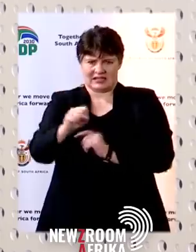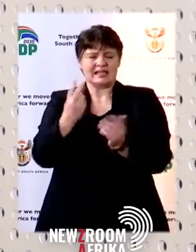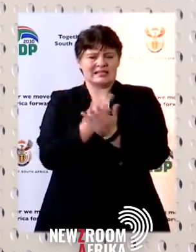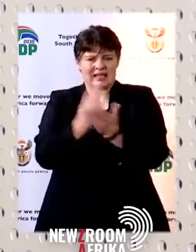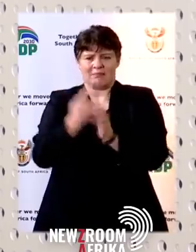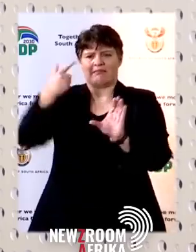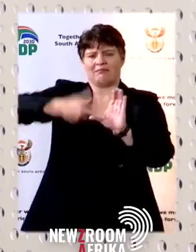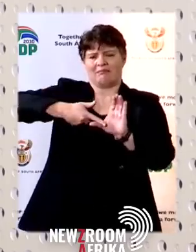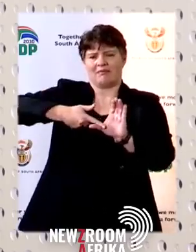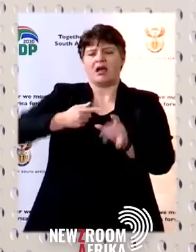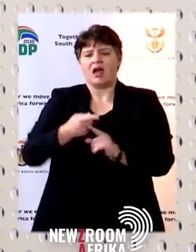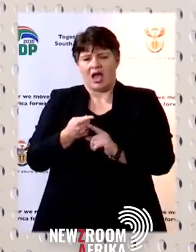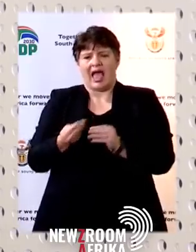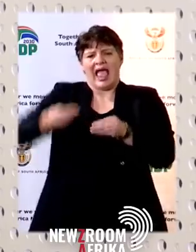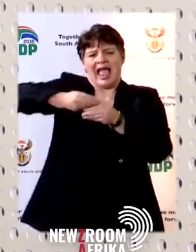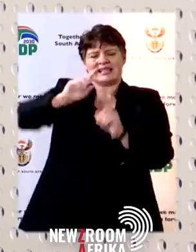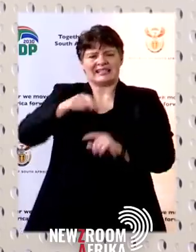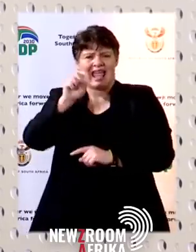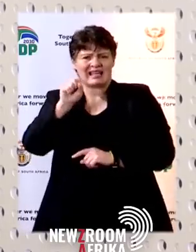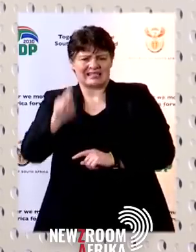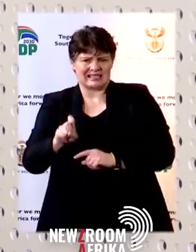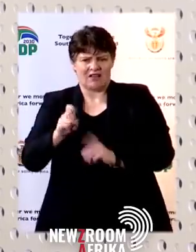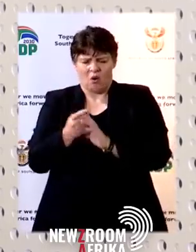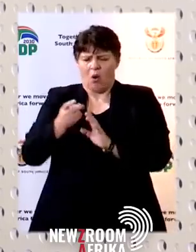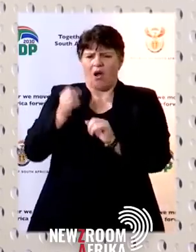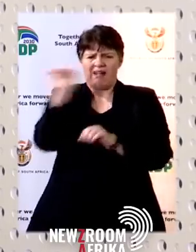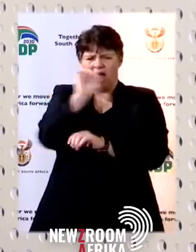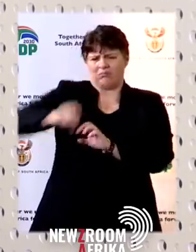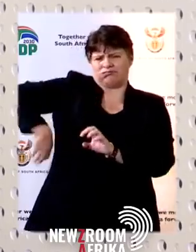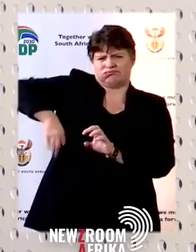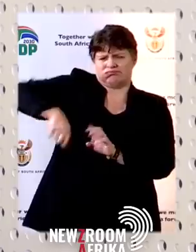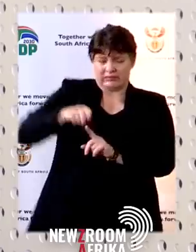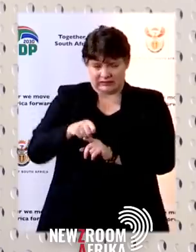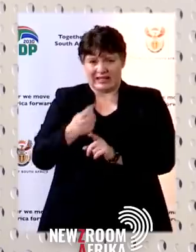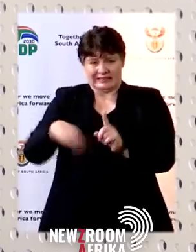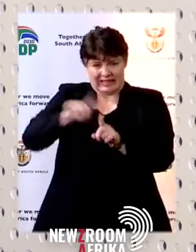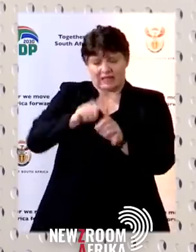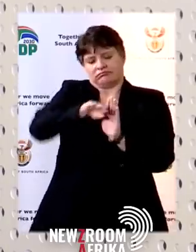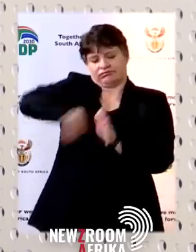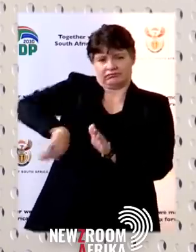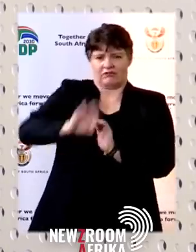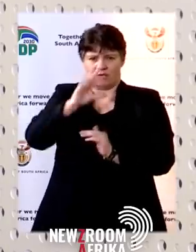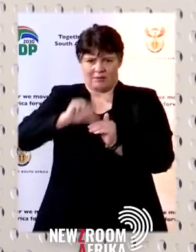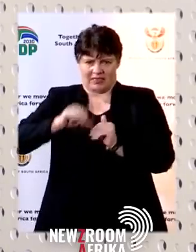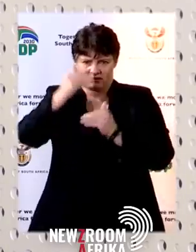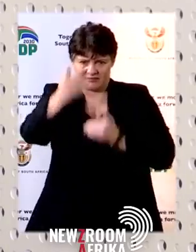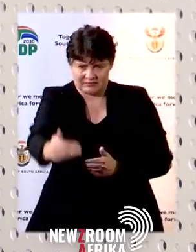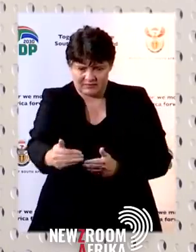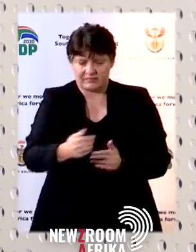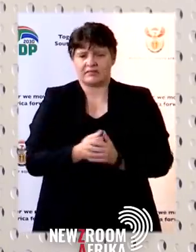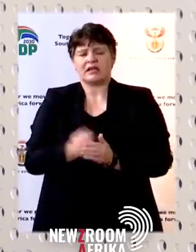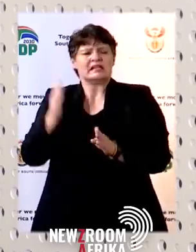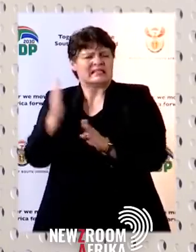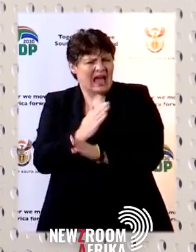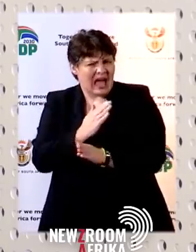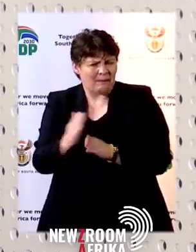to 31st October 2020. Six, a postponement of some of the corporate tax